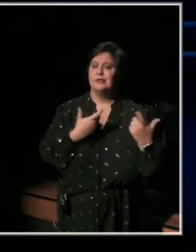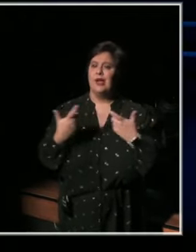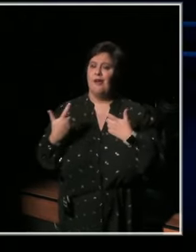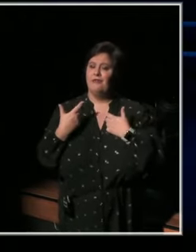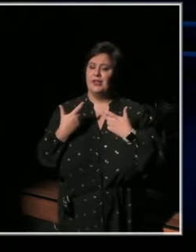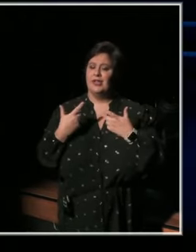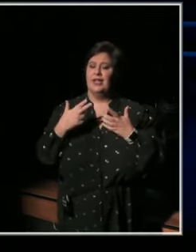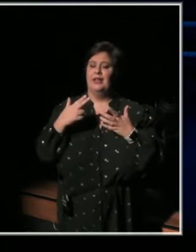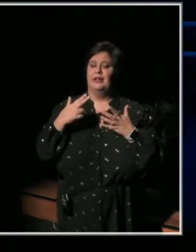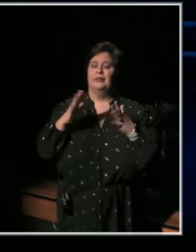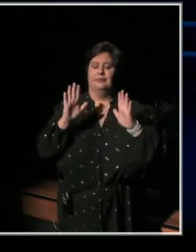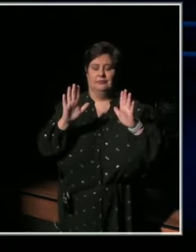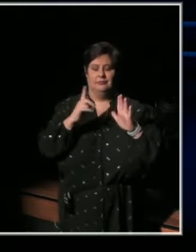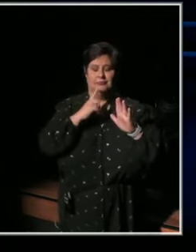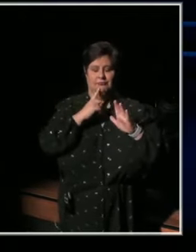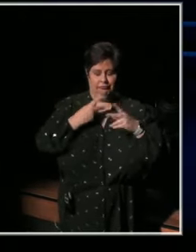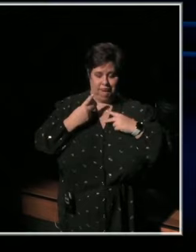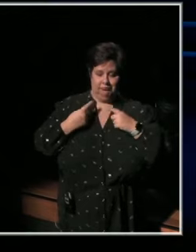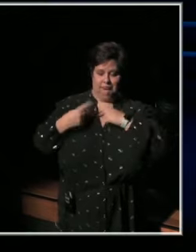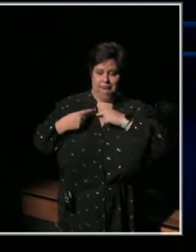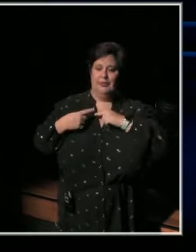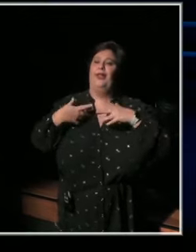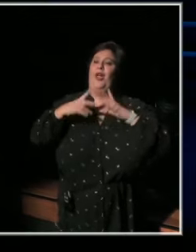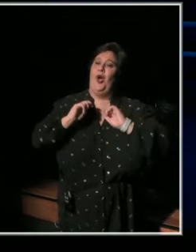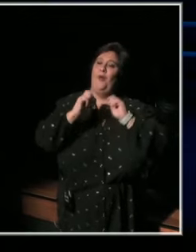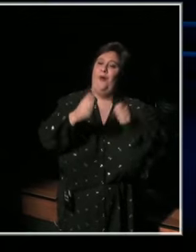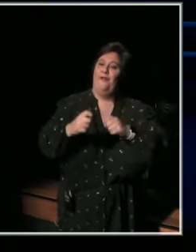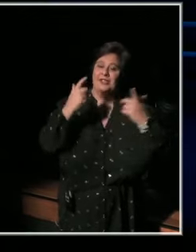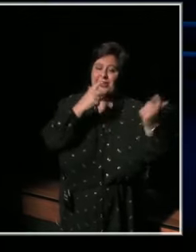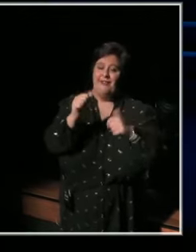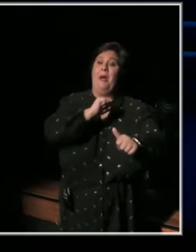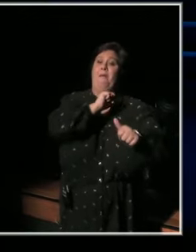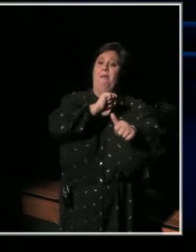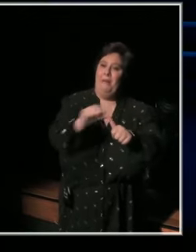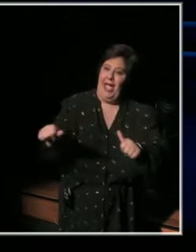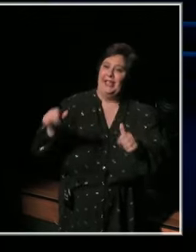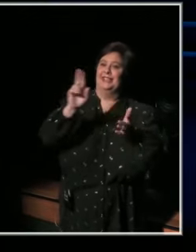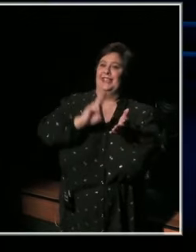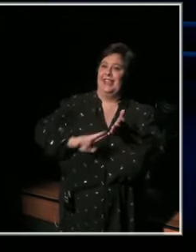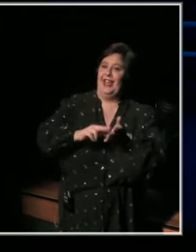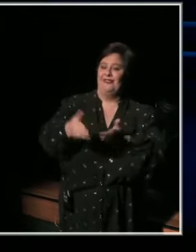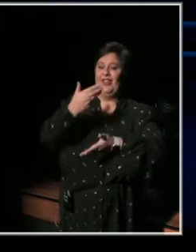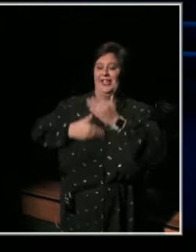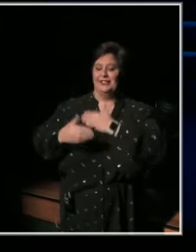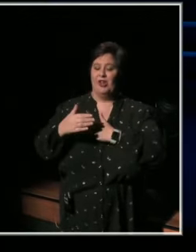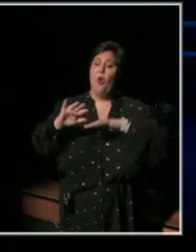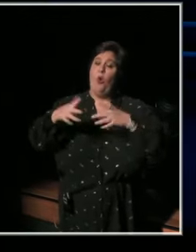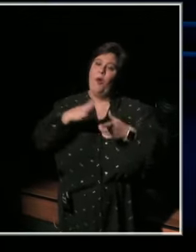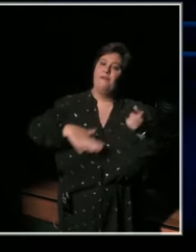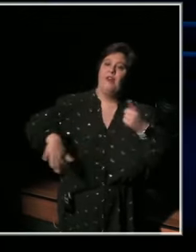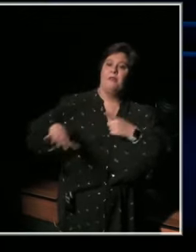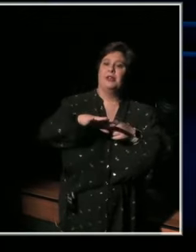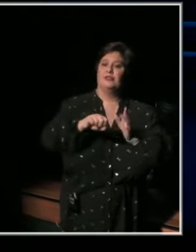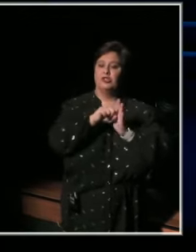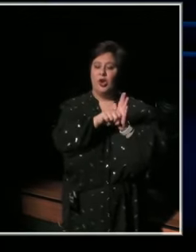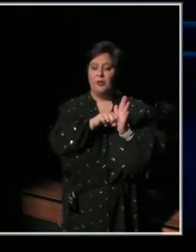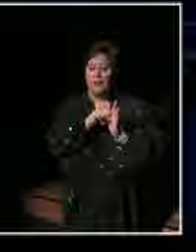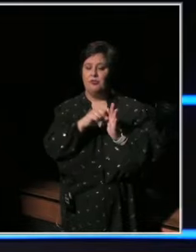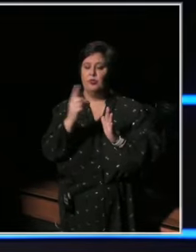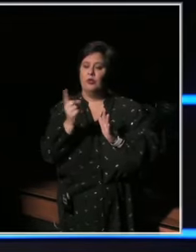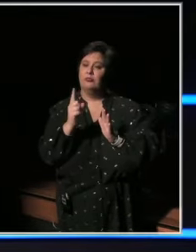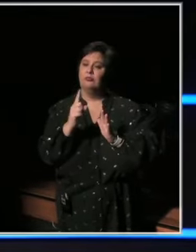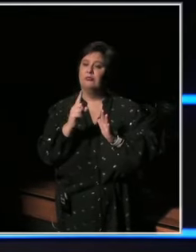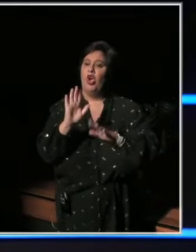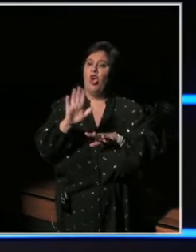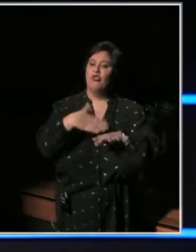History, let me say that again, the award for the Discovery Best Natural History or Environmental Documentary